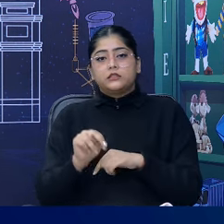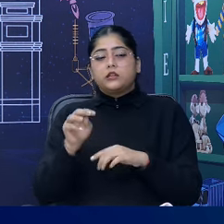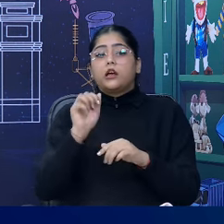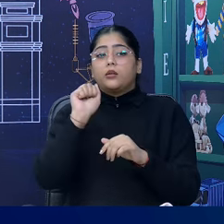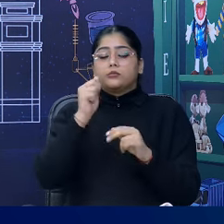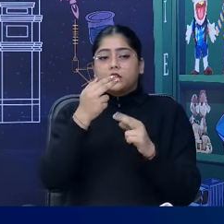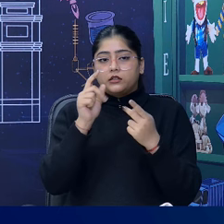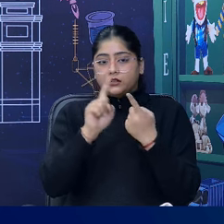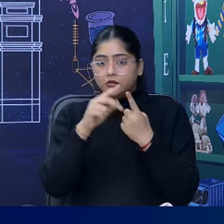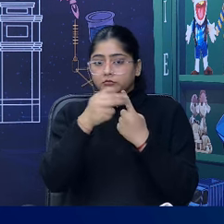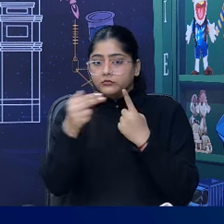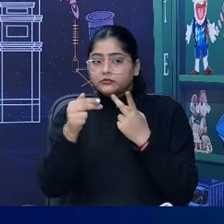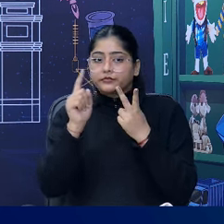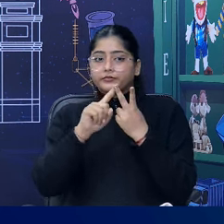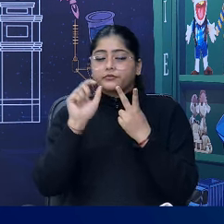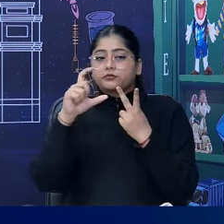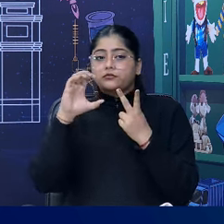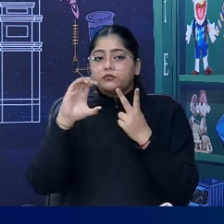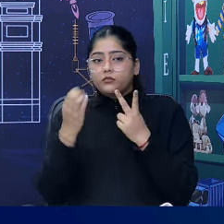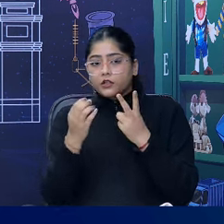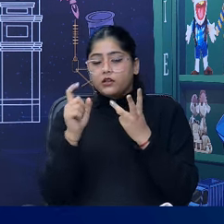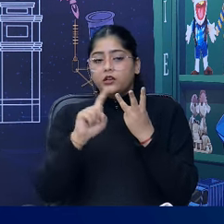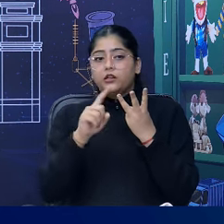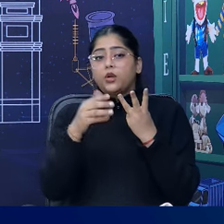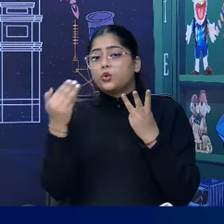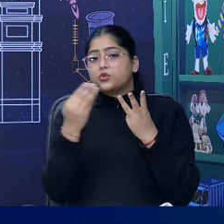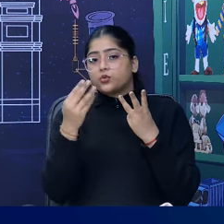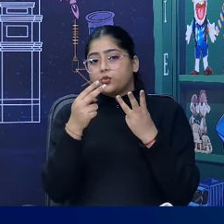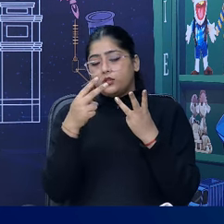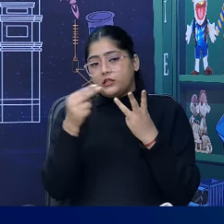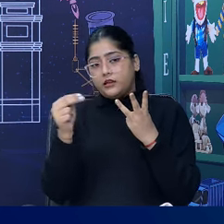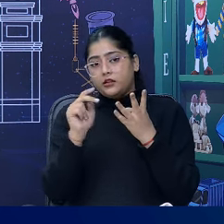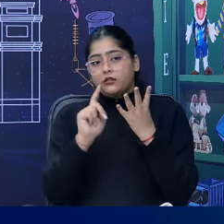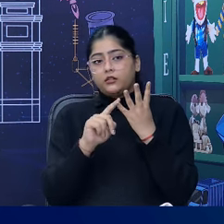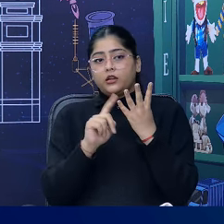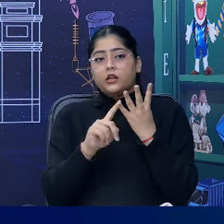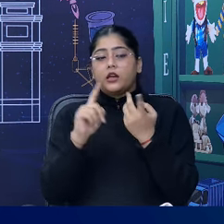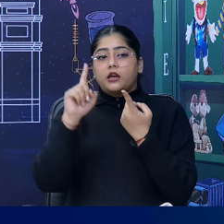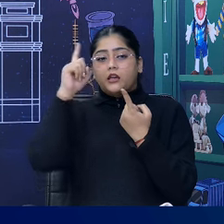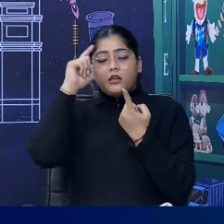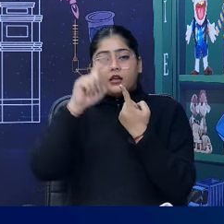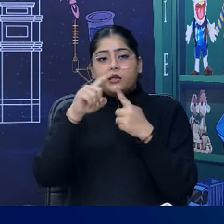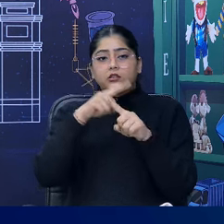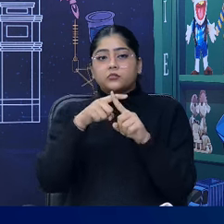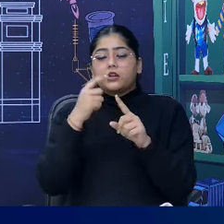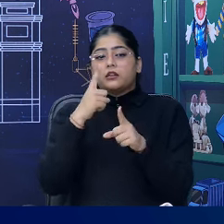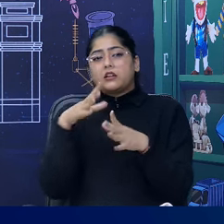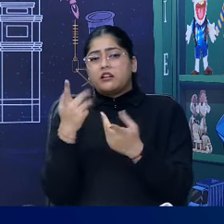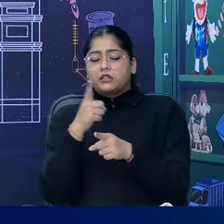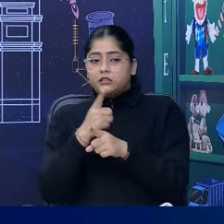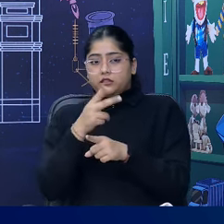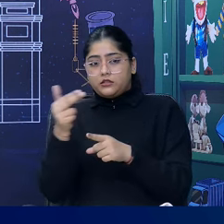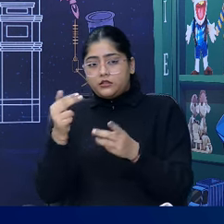name, your name, class, school name and address, expert or teacher's name, date